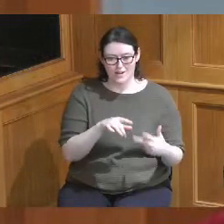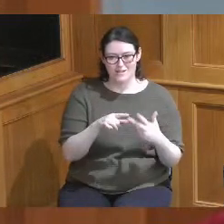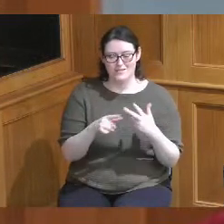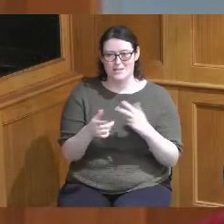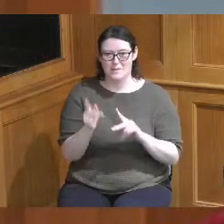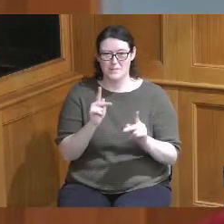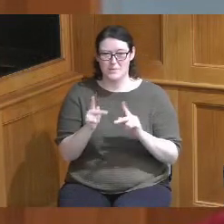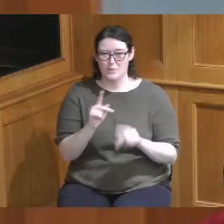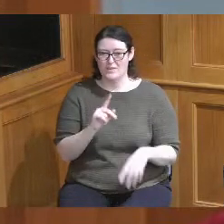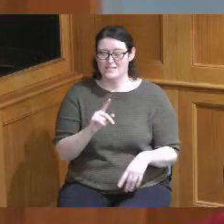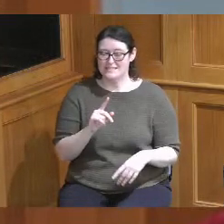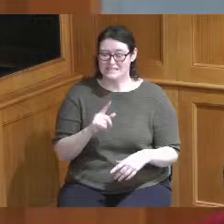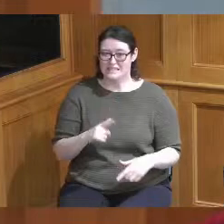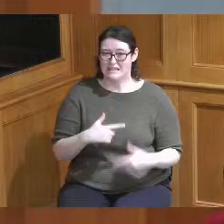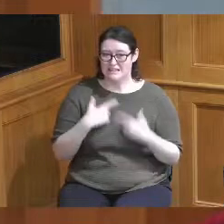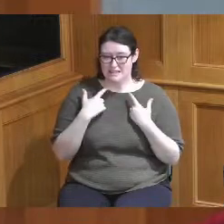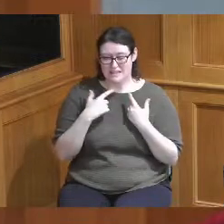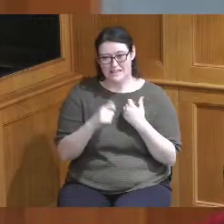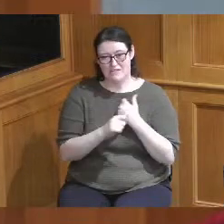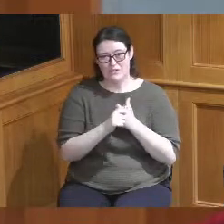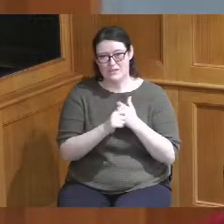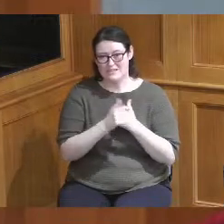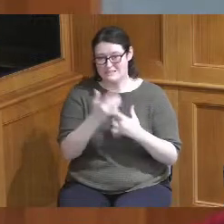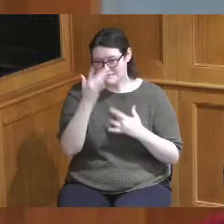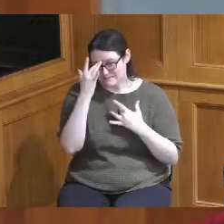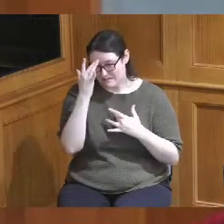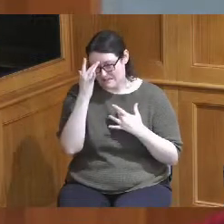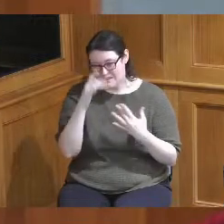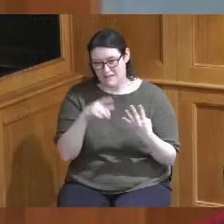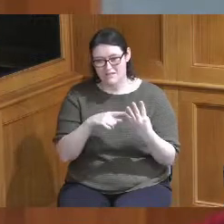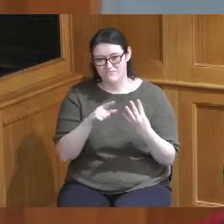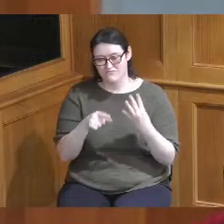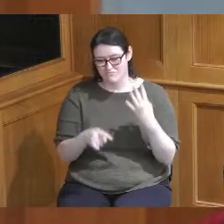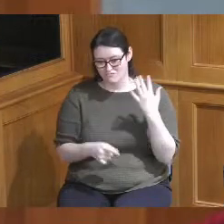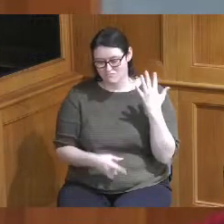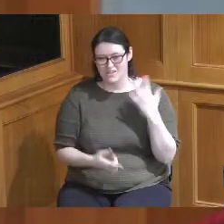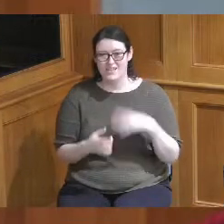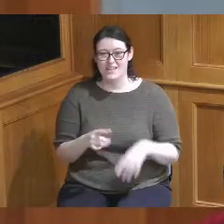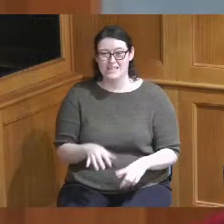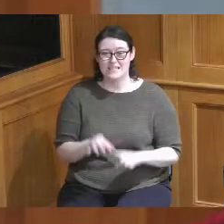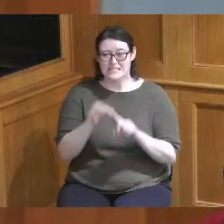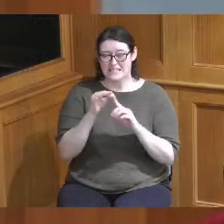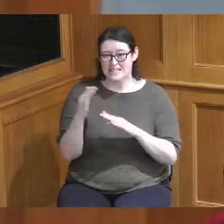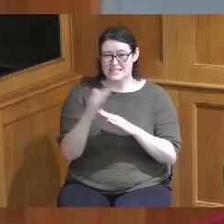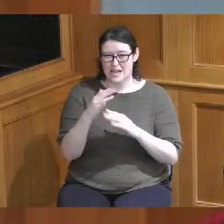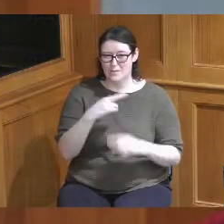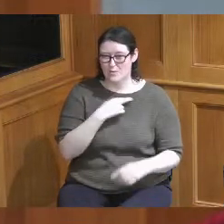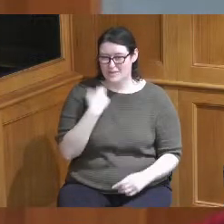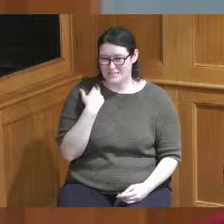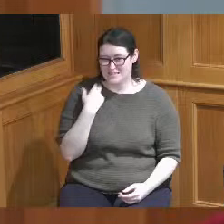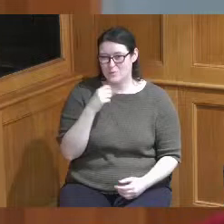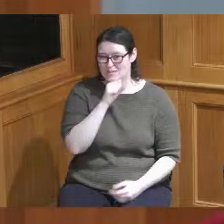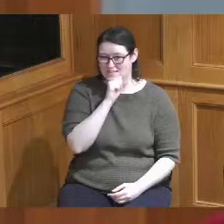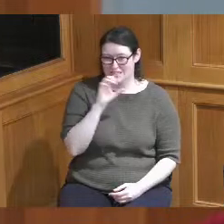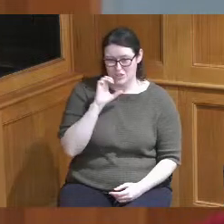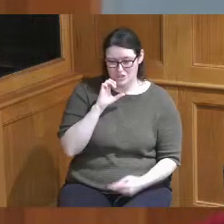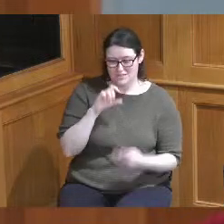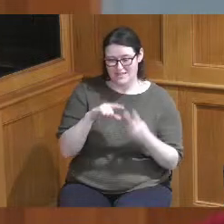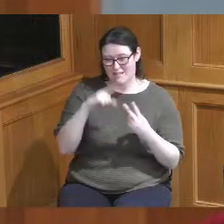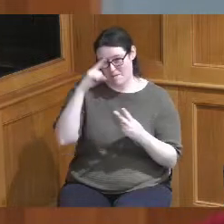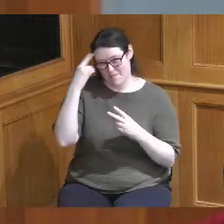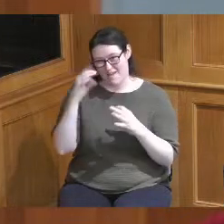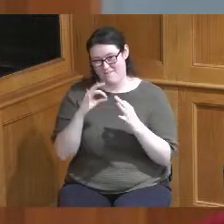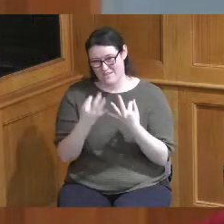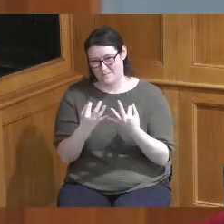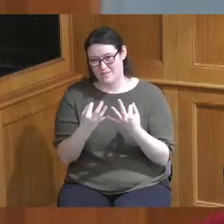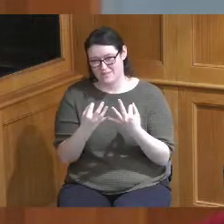their first homes. Homeowners at greatest risk are seniors and Black families. Generational wealth is being lost right after a